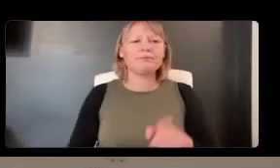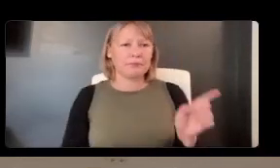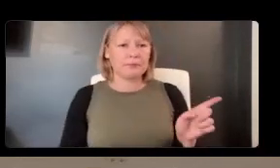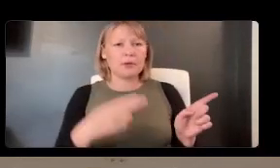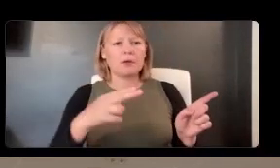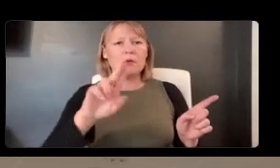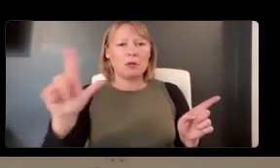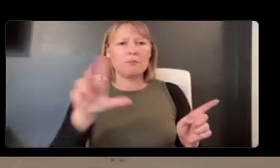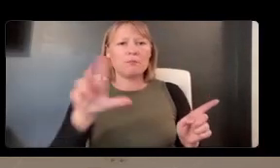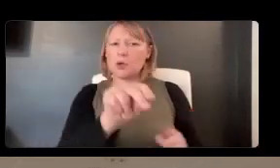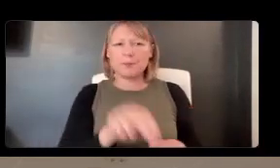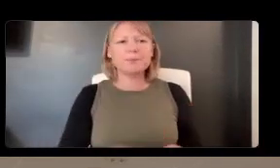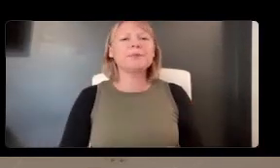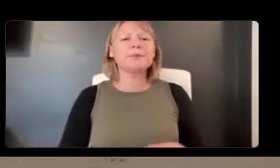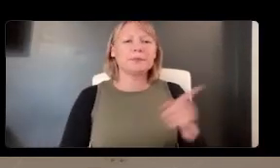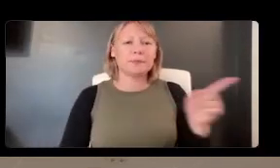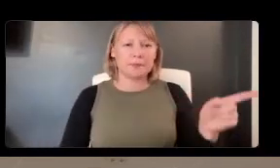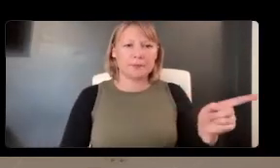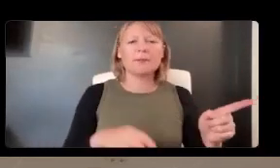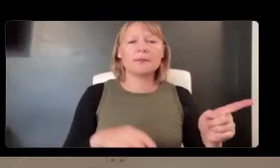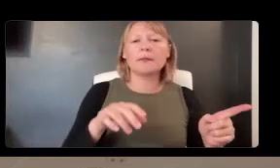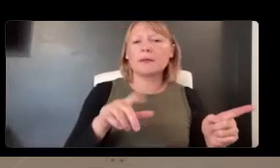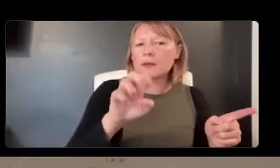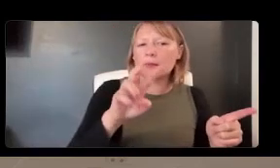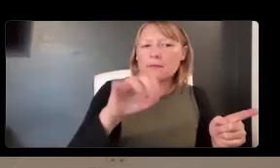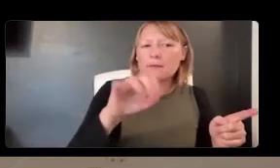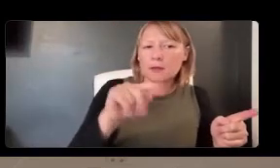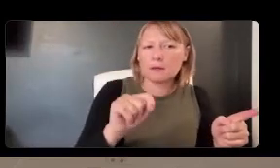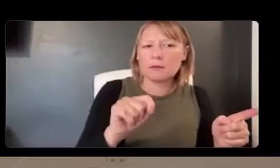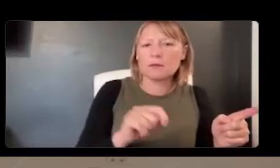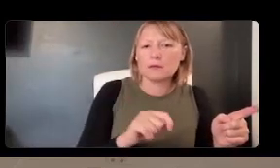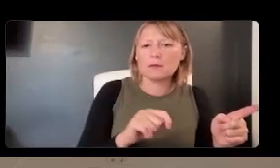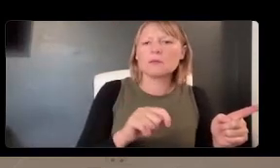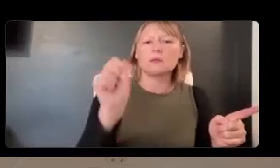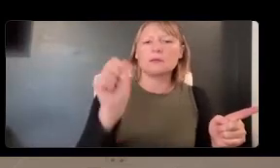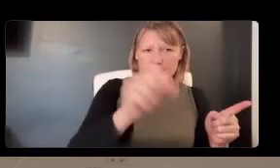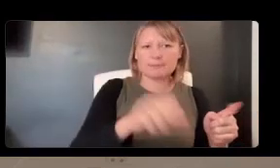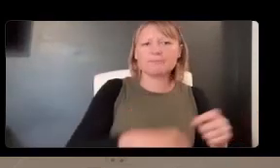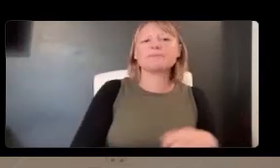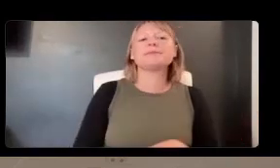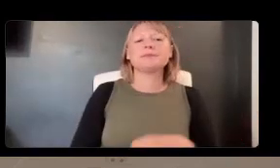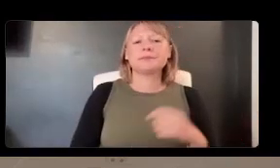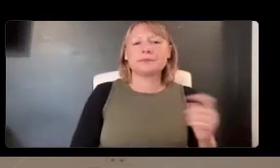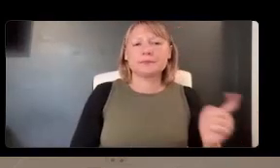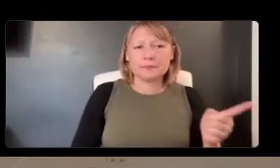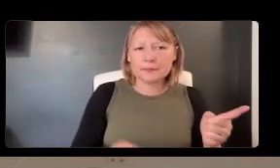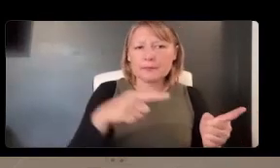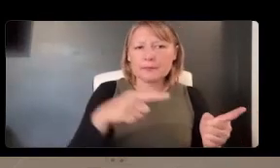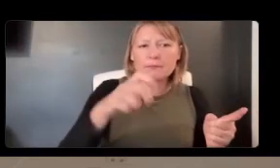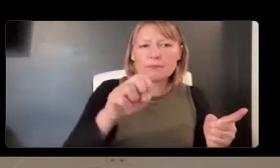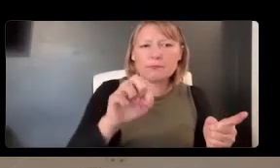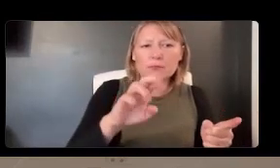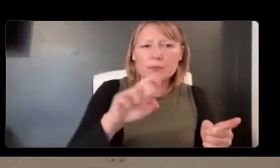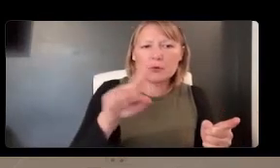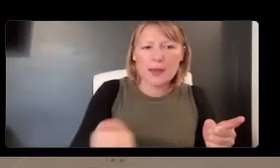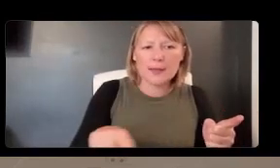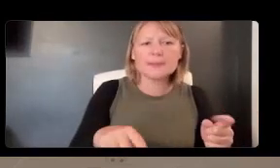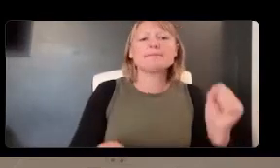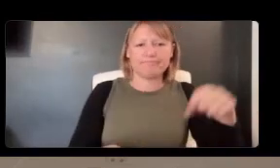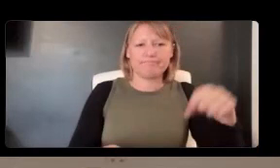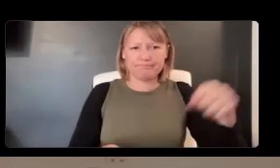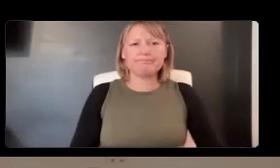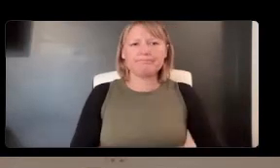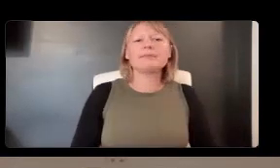Hull, No. Board Member Laban, Yes. Board Member Perez, Yes. Board